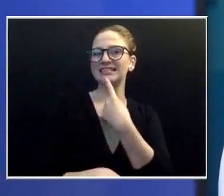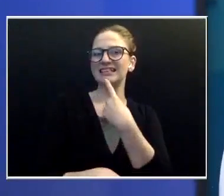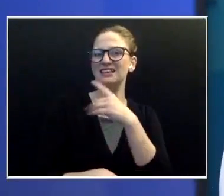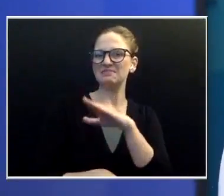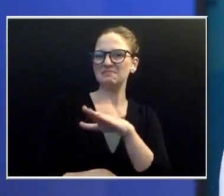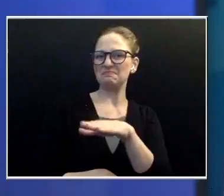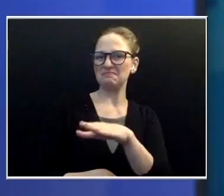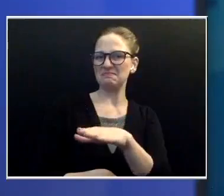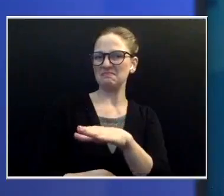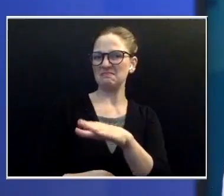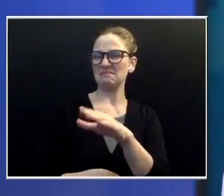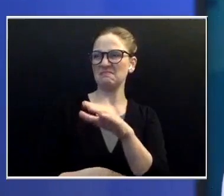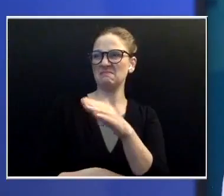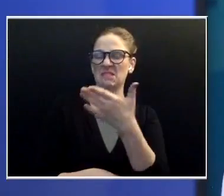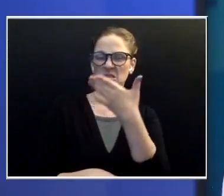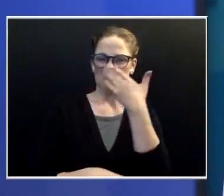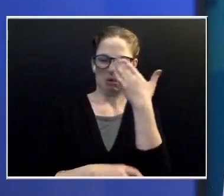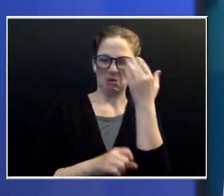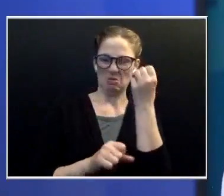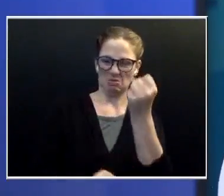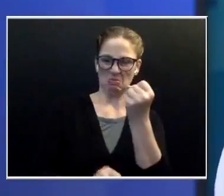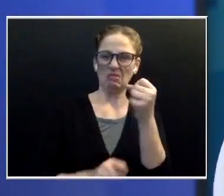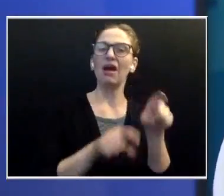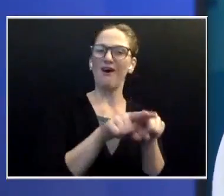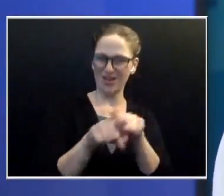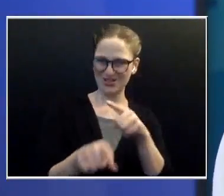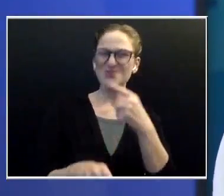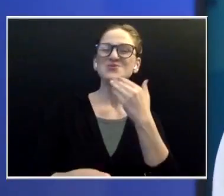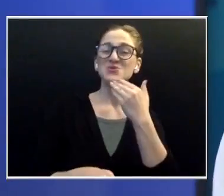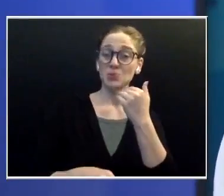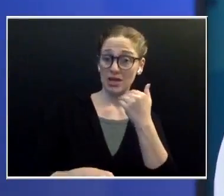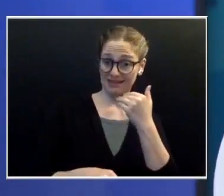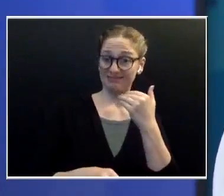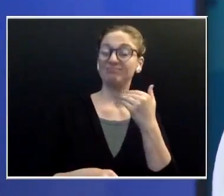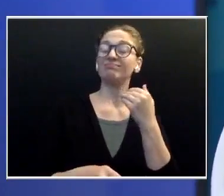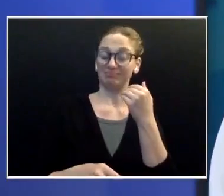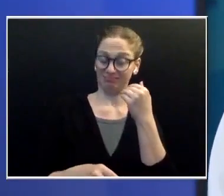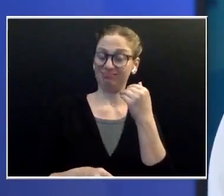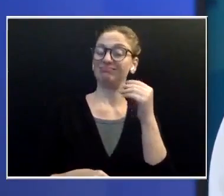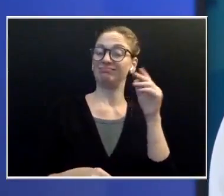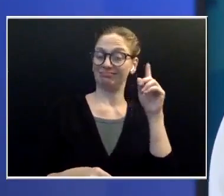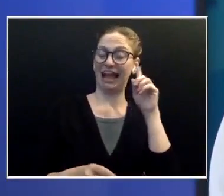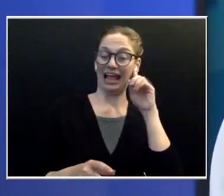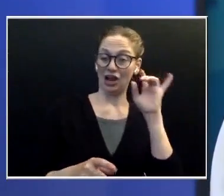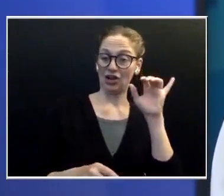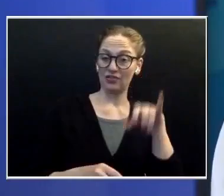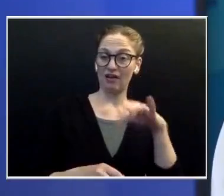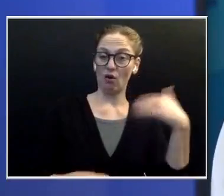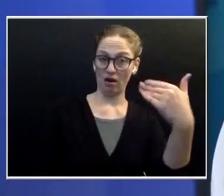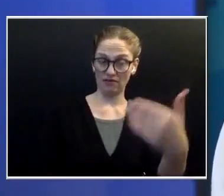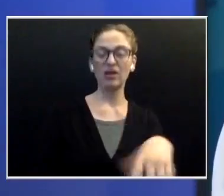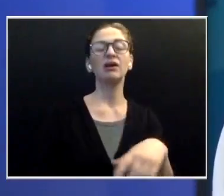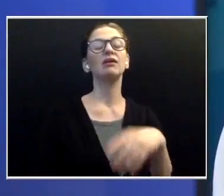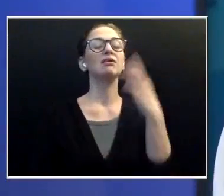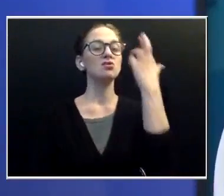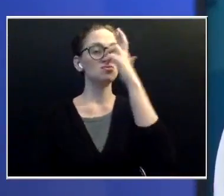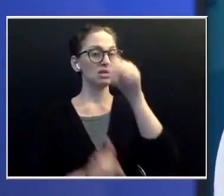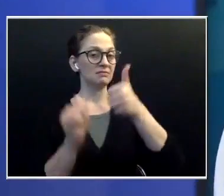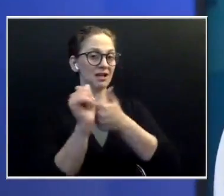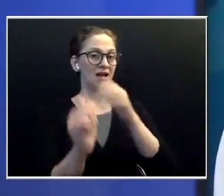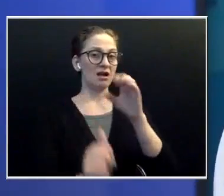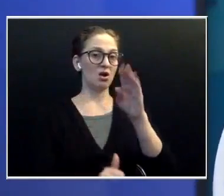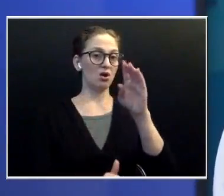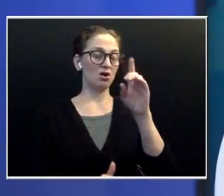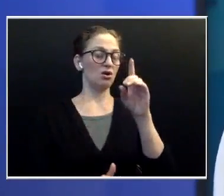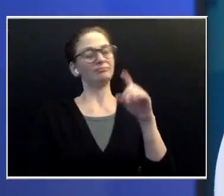strong and also sweet, as you said. I hear this from a lot of my patients, and the reason actually behind the odor of C. diff is because of the increased bile acids in the stool